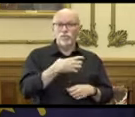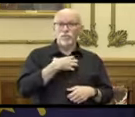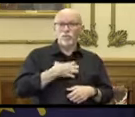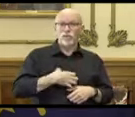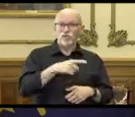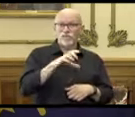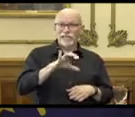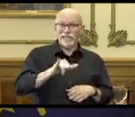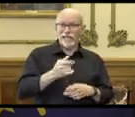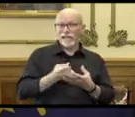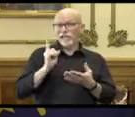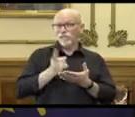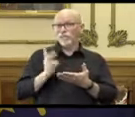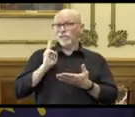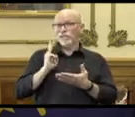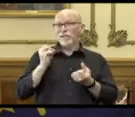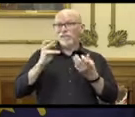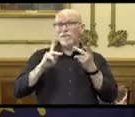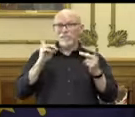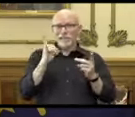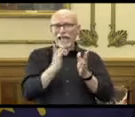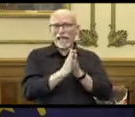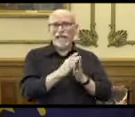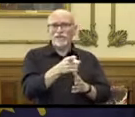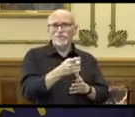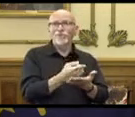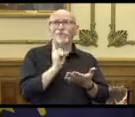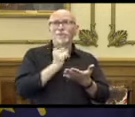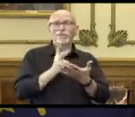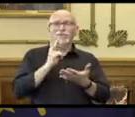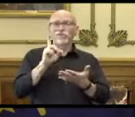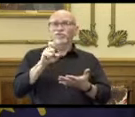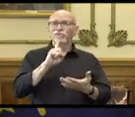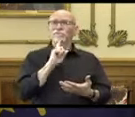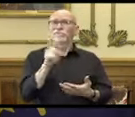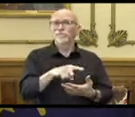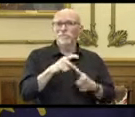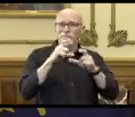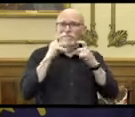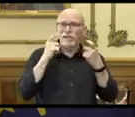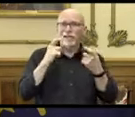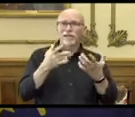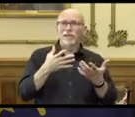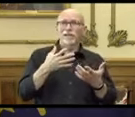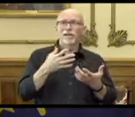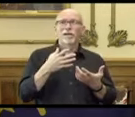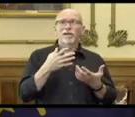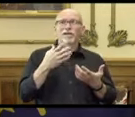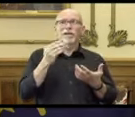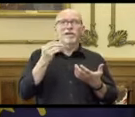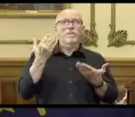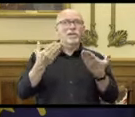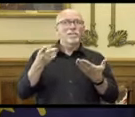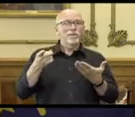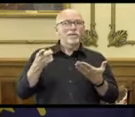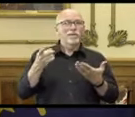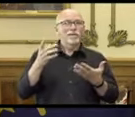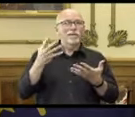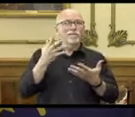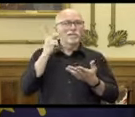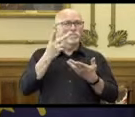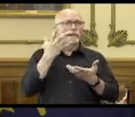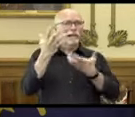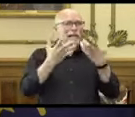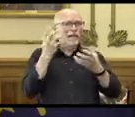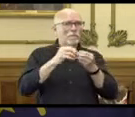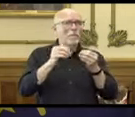this a week or two ago when a lot of people were asking you to do it? And I think maybe the cry just got louder and louder. And then this